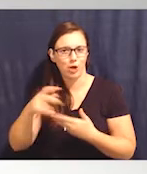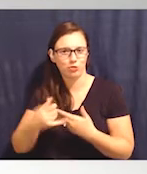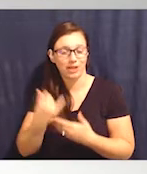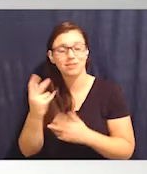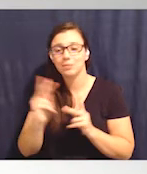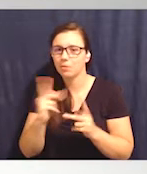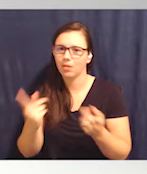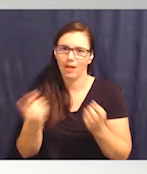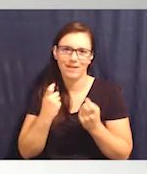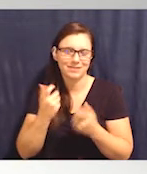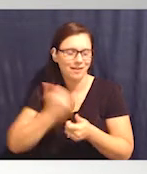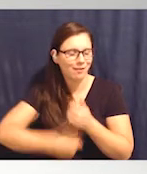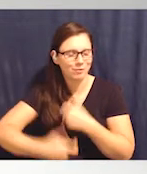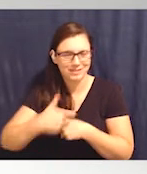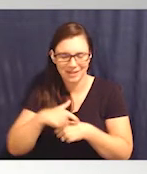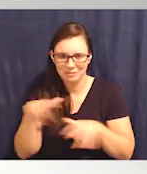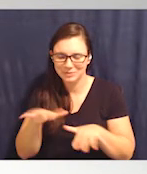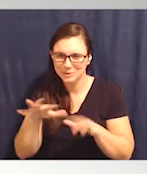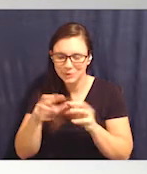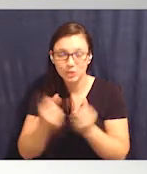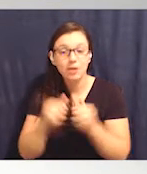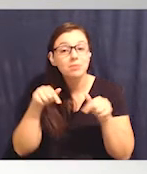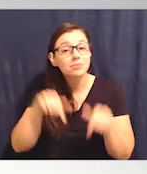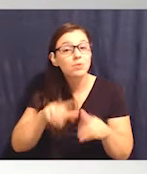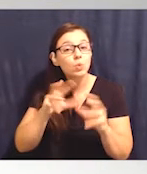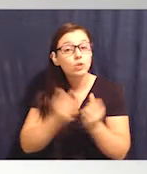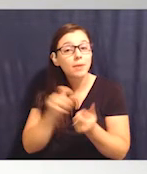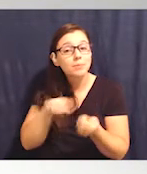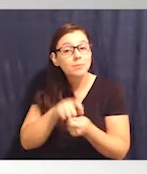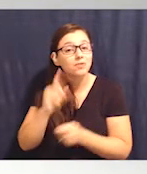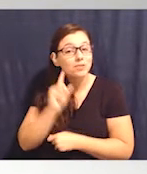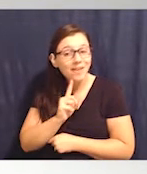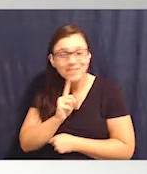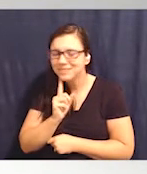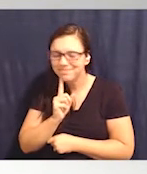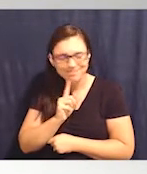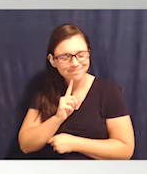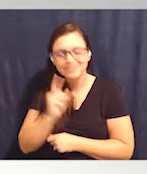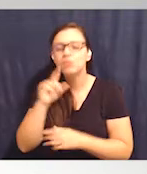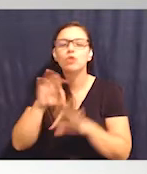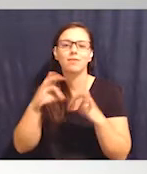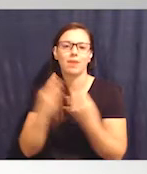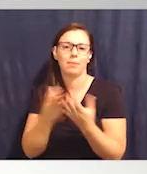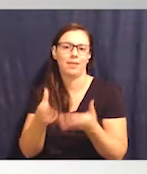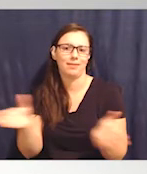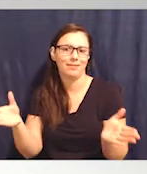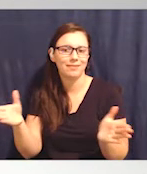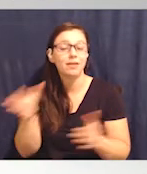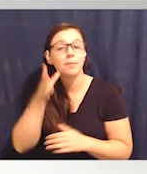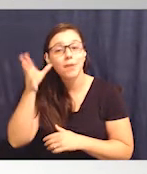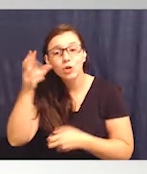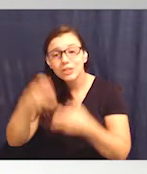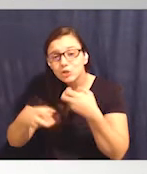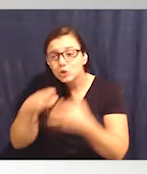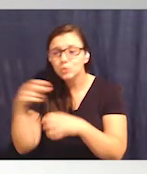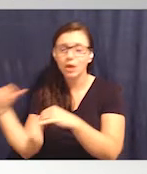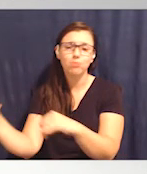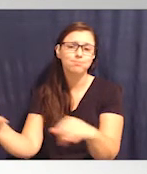is not a deaf-specific workshop. This is a family workshop. Parent issues are parent issues are parent issues.